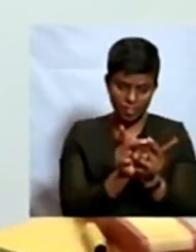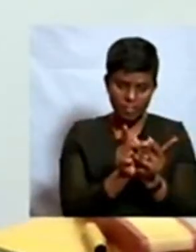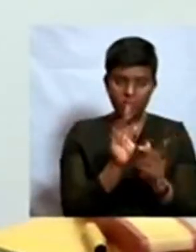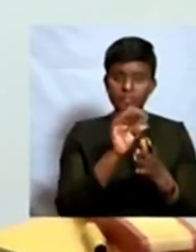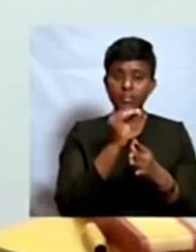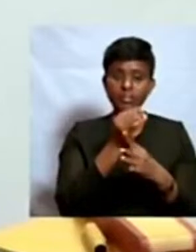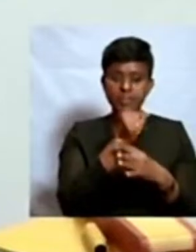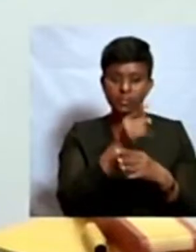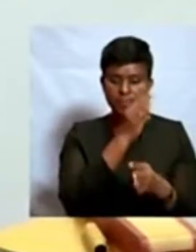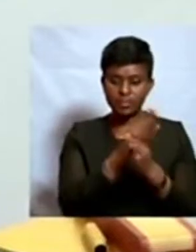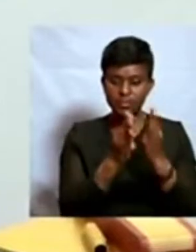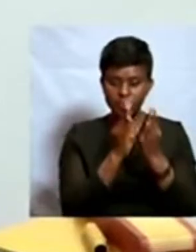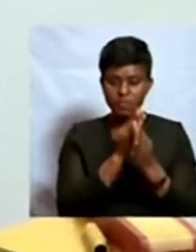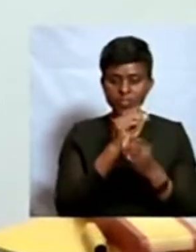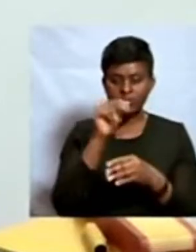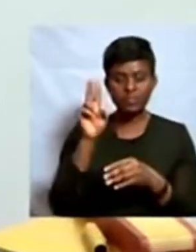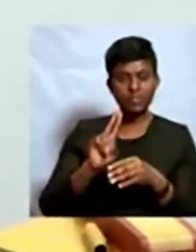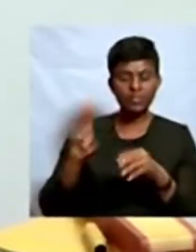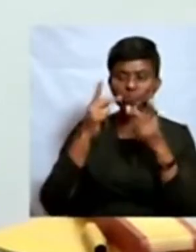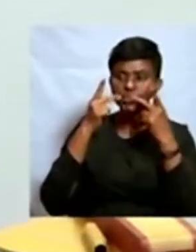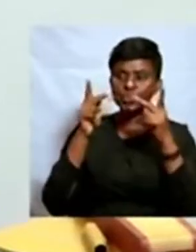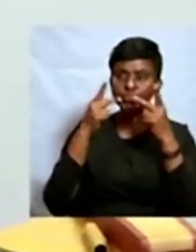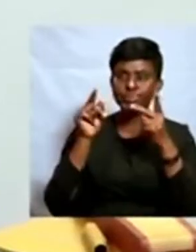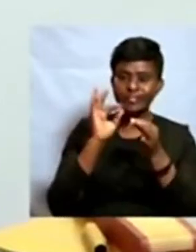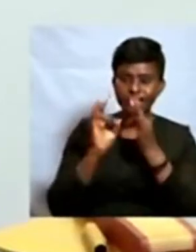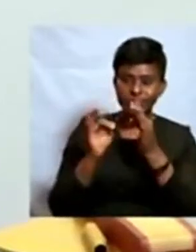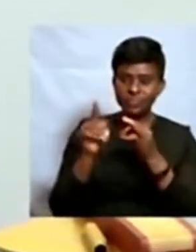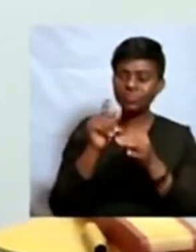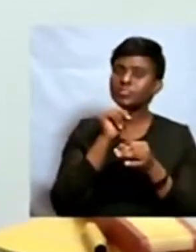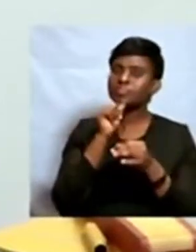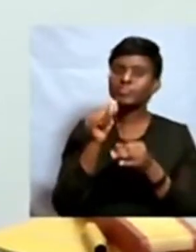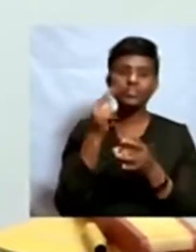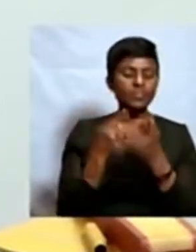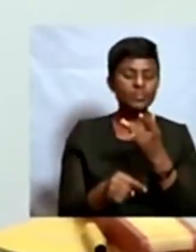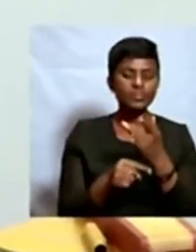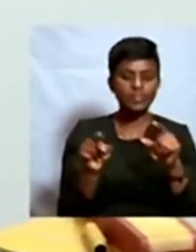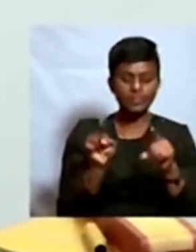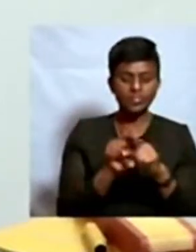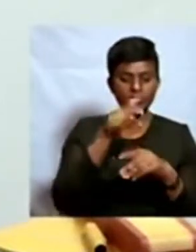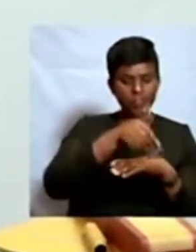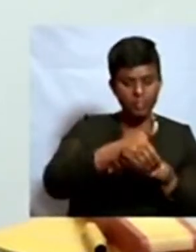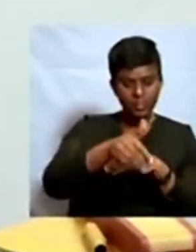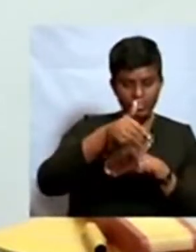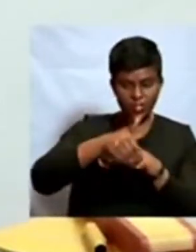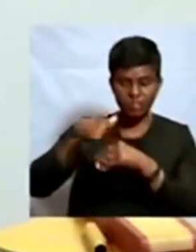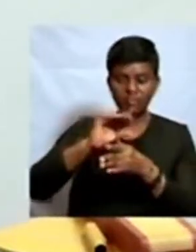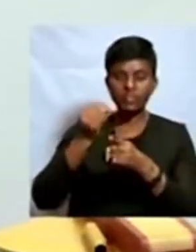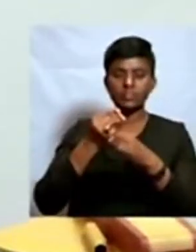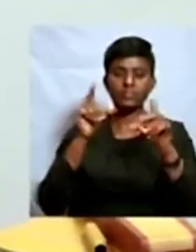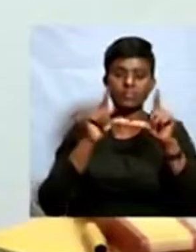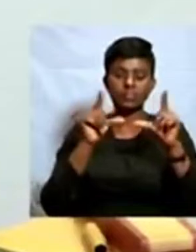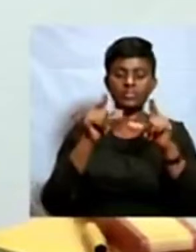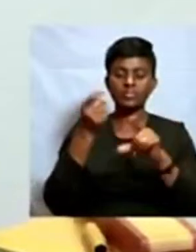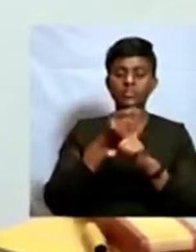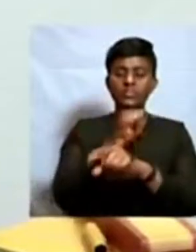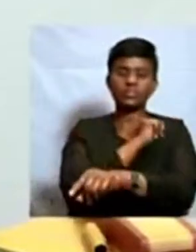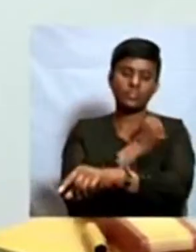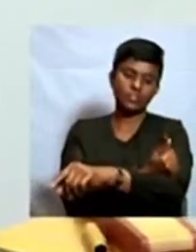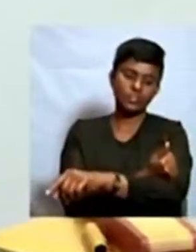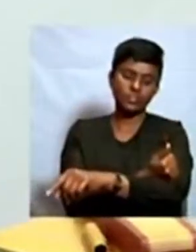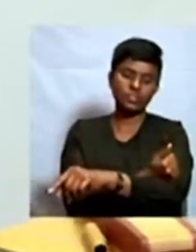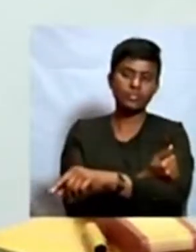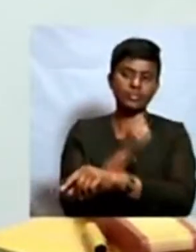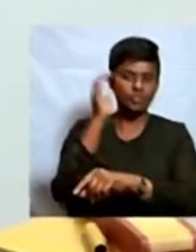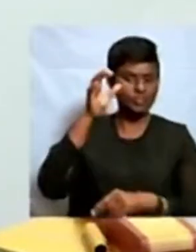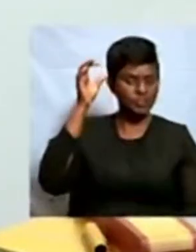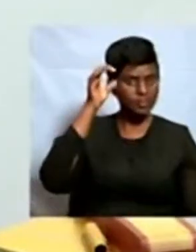building shall not be used as a public aerodrome if it is not being registered or licensed by the authority.